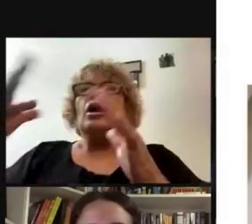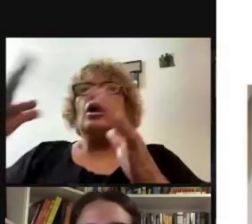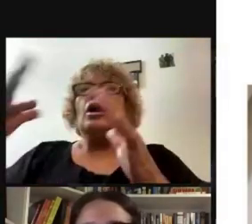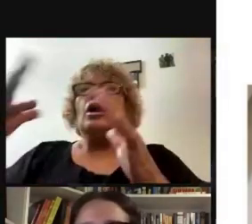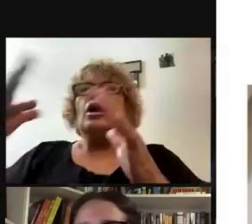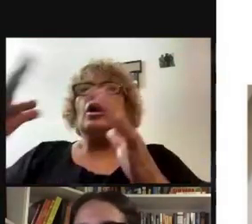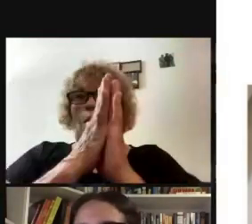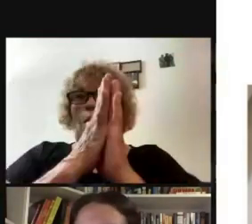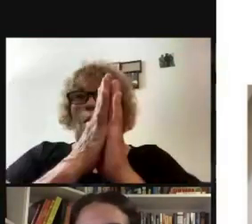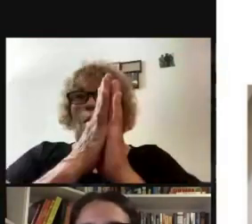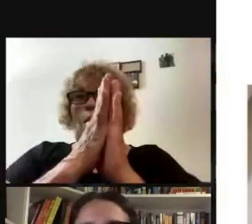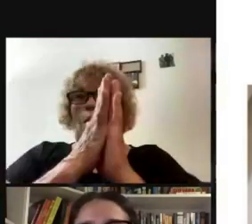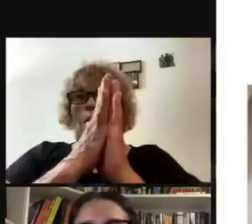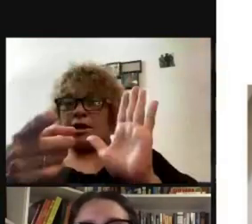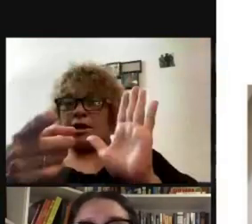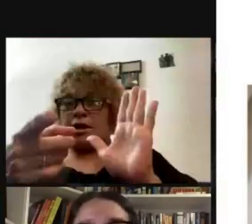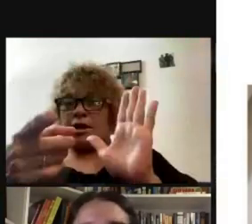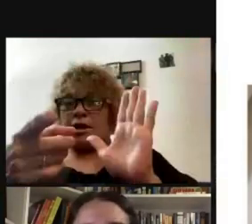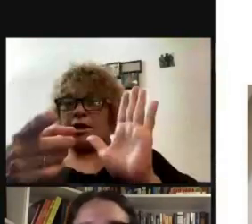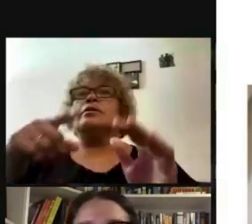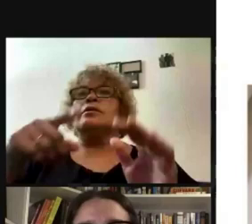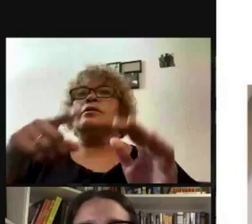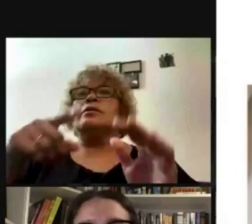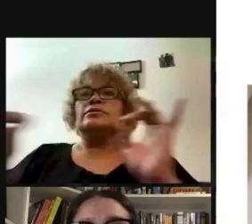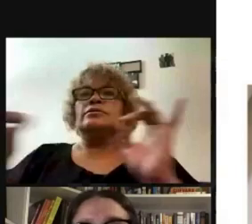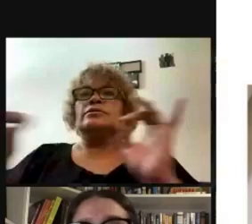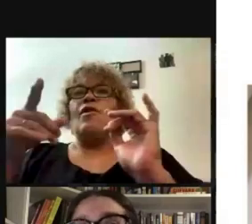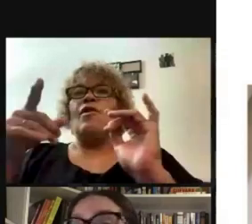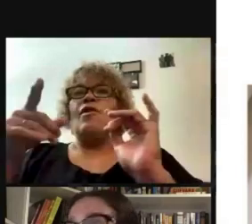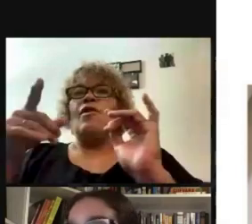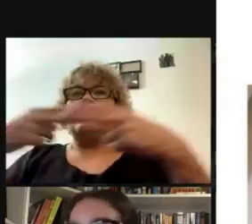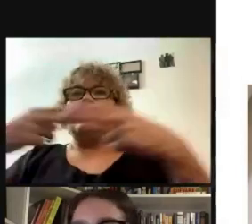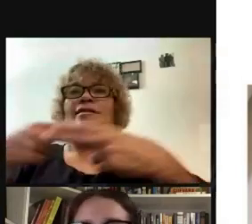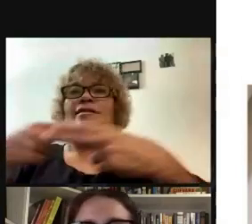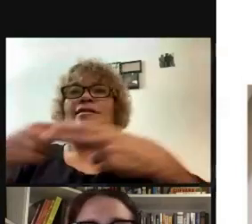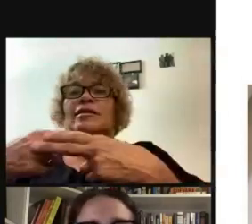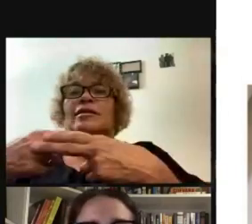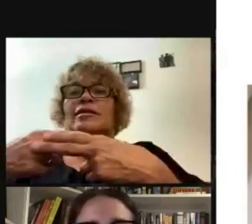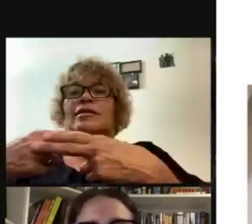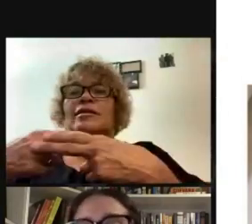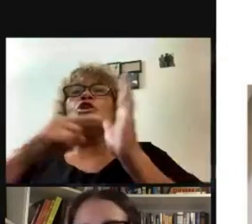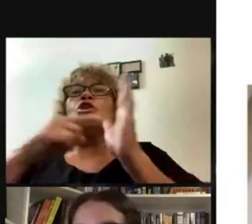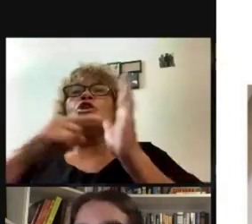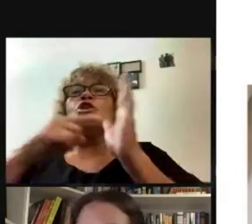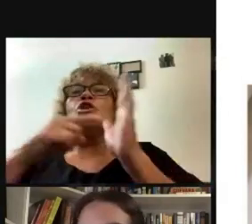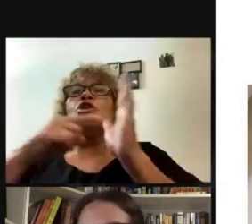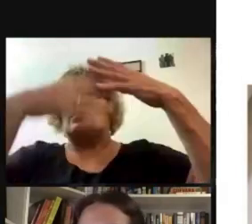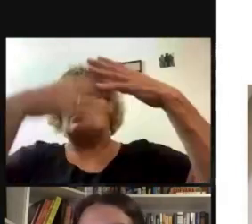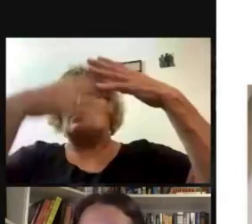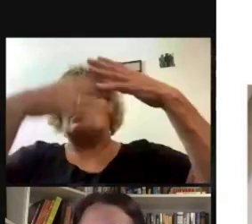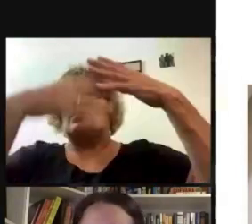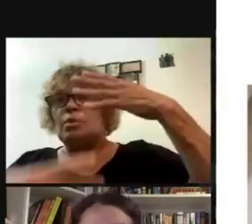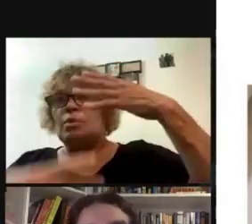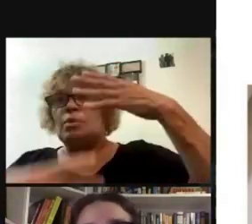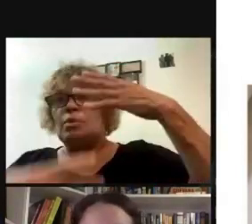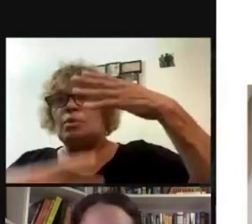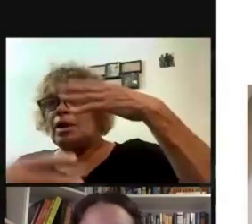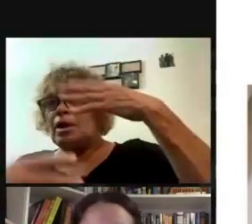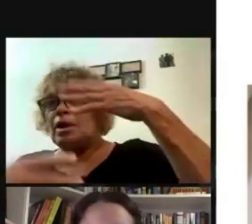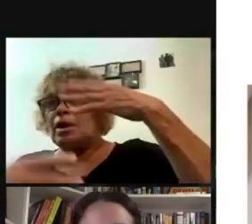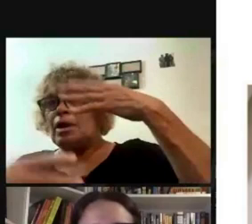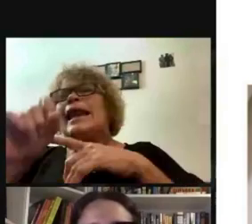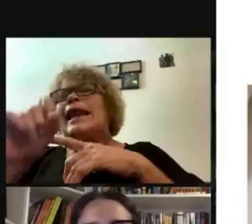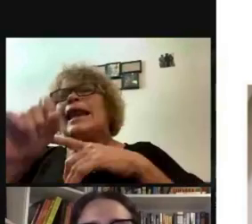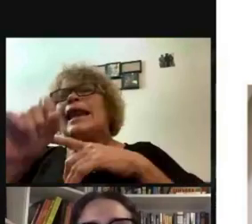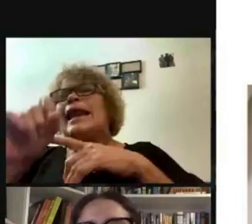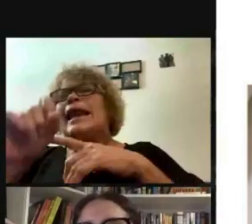is the image in the slide, it reveals a long list of, it's just part, a snippet of a long